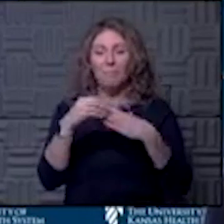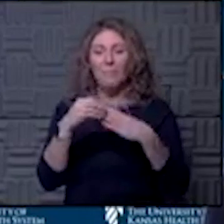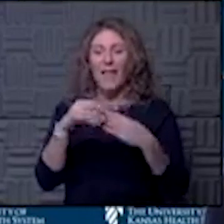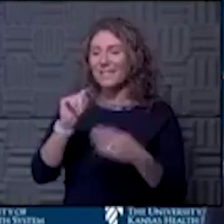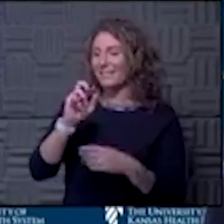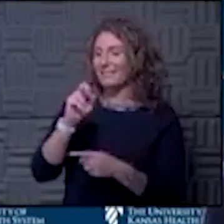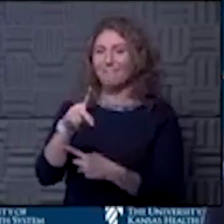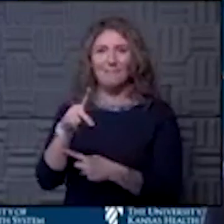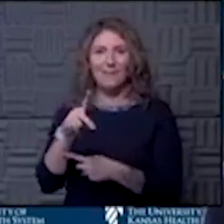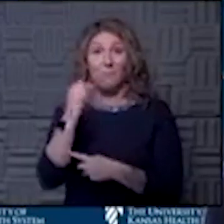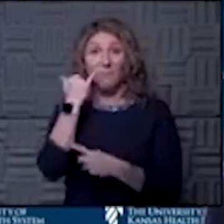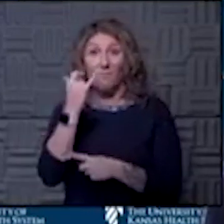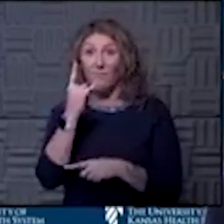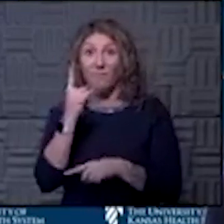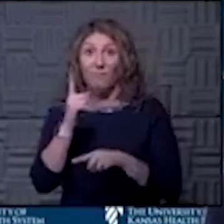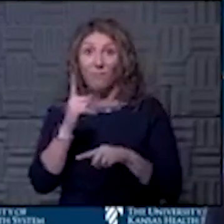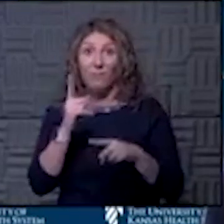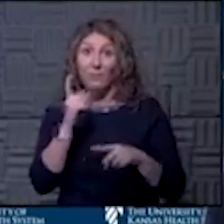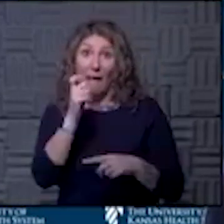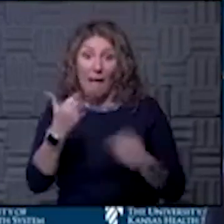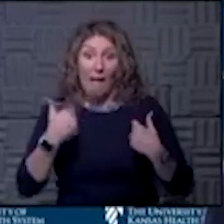don't have those, you can't test.